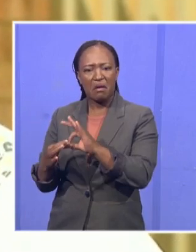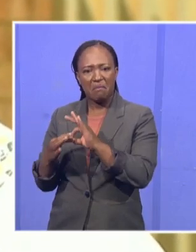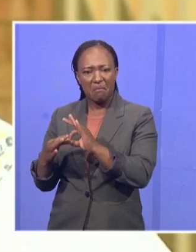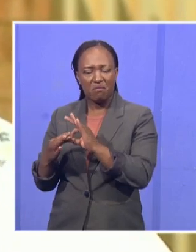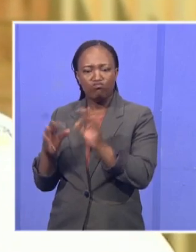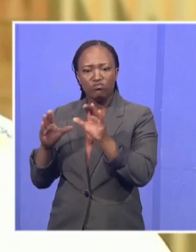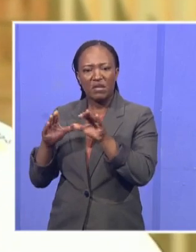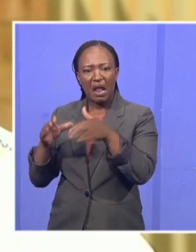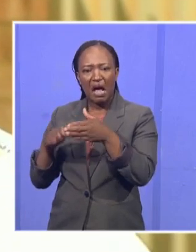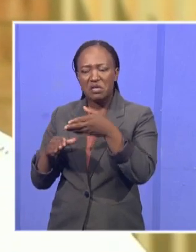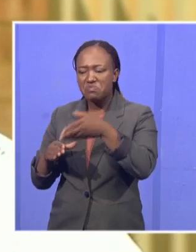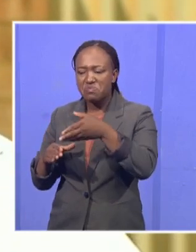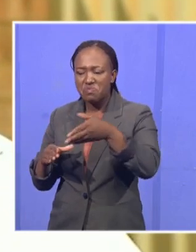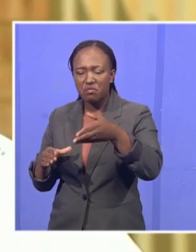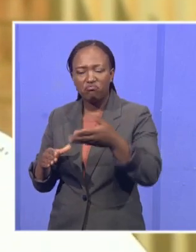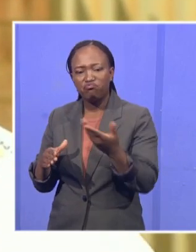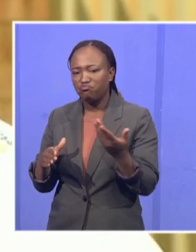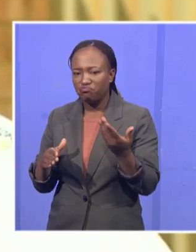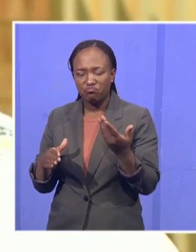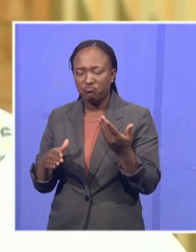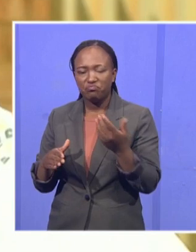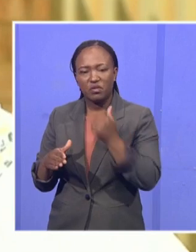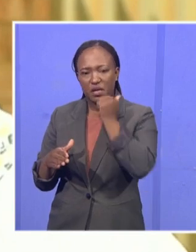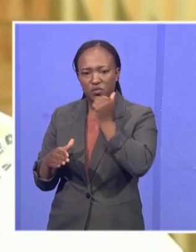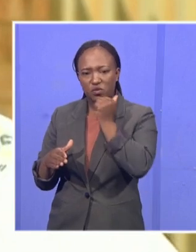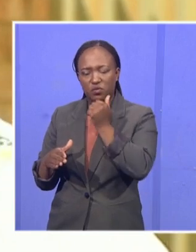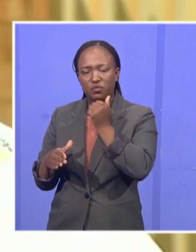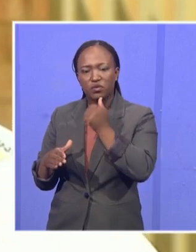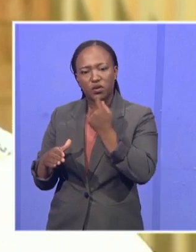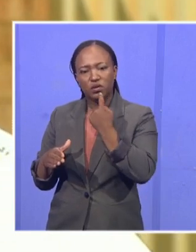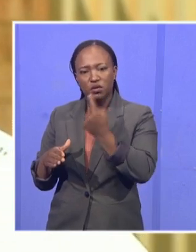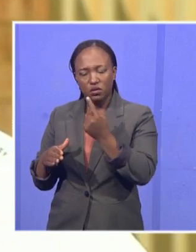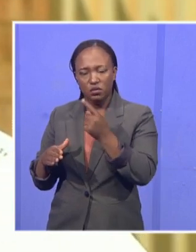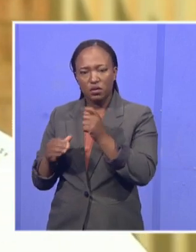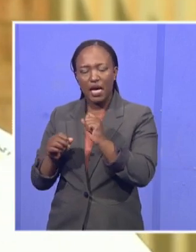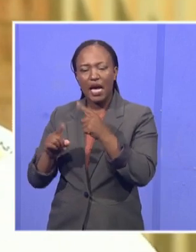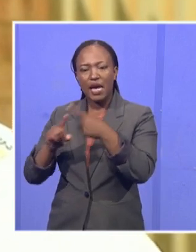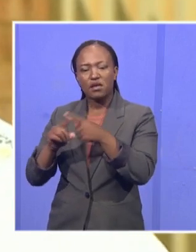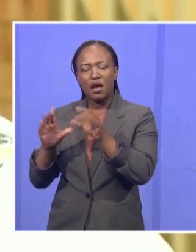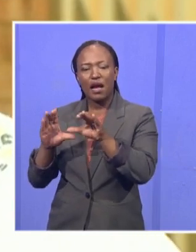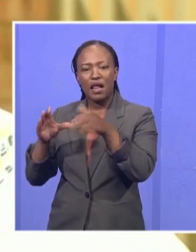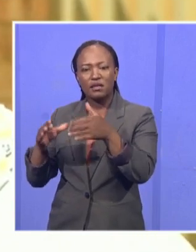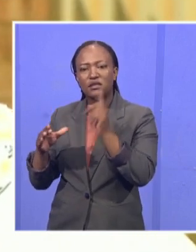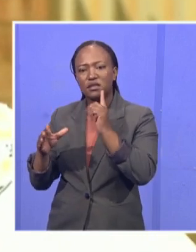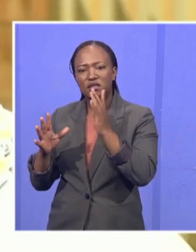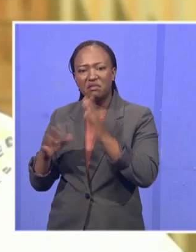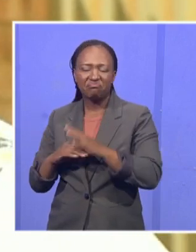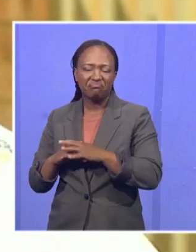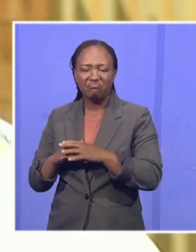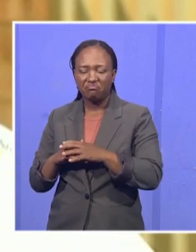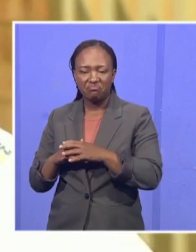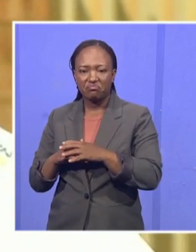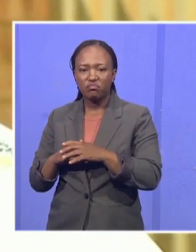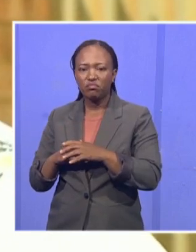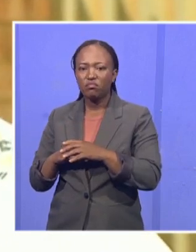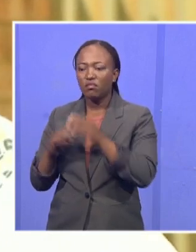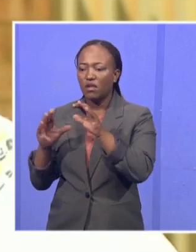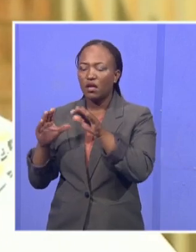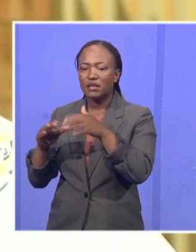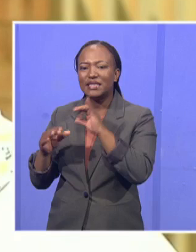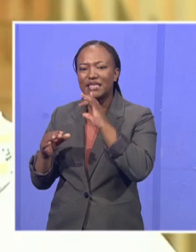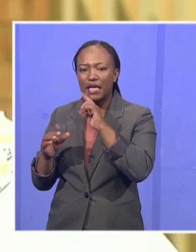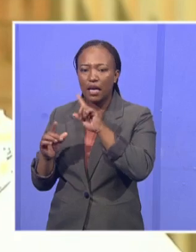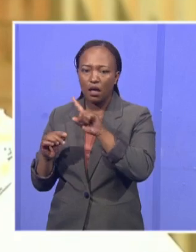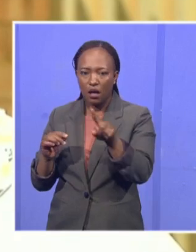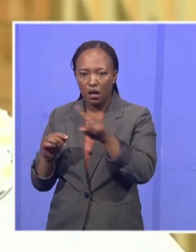attendance either during the course of the week, the extra classes that the teachers organized and the SIP classes that were organized on